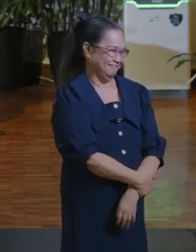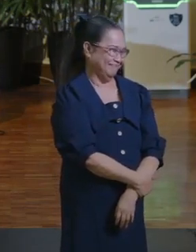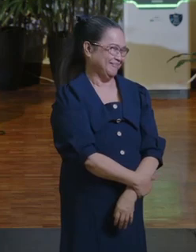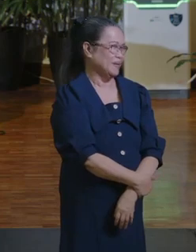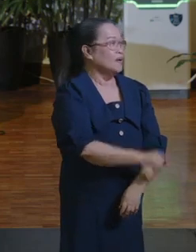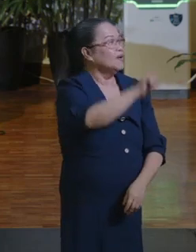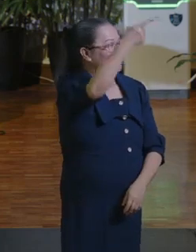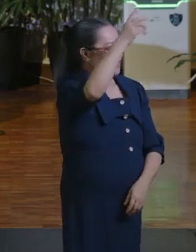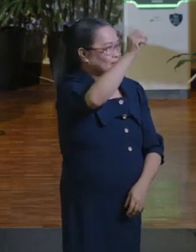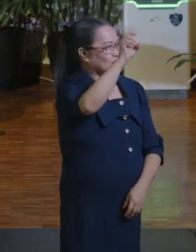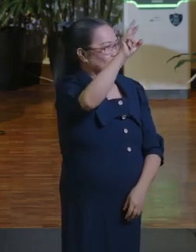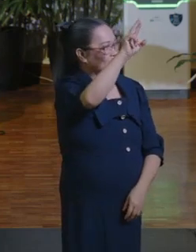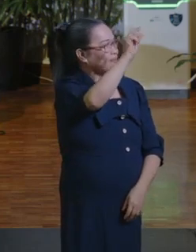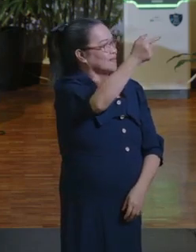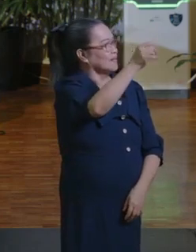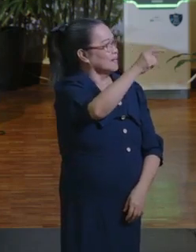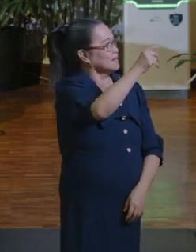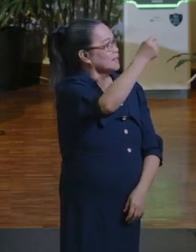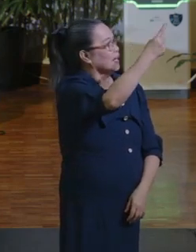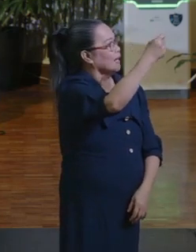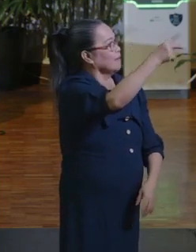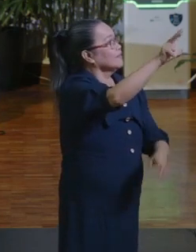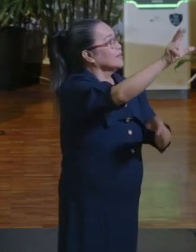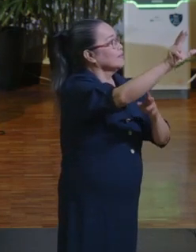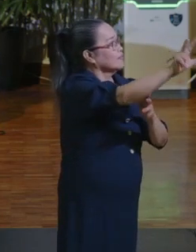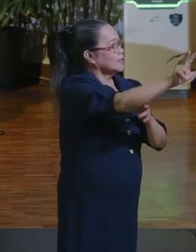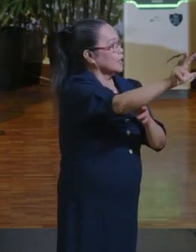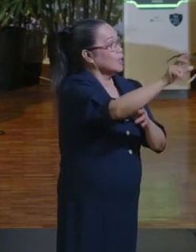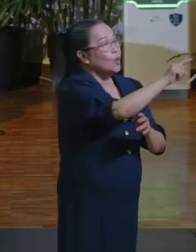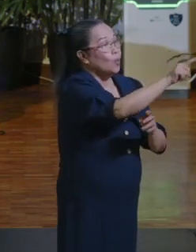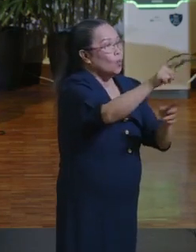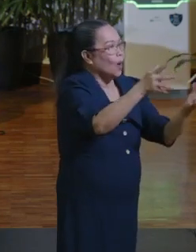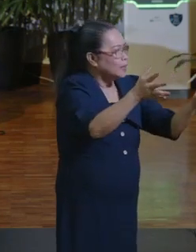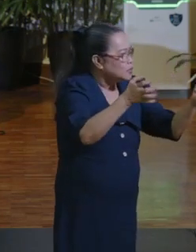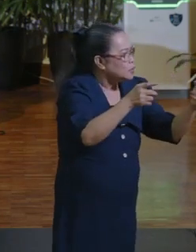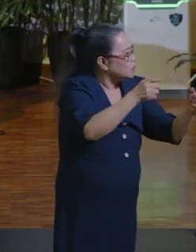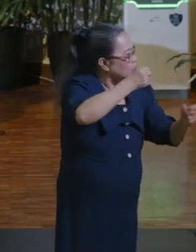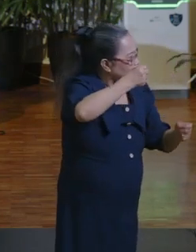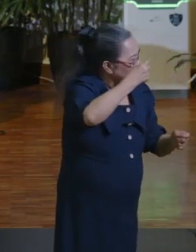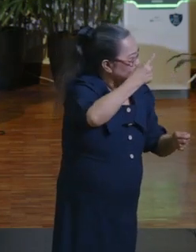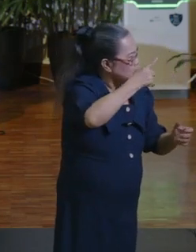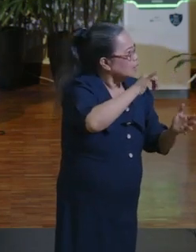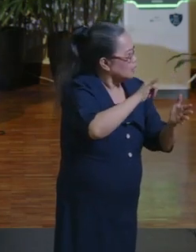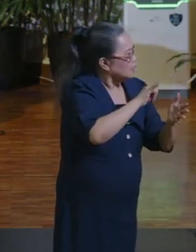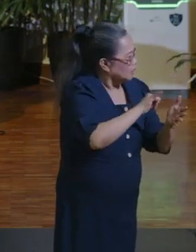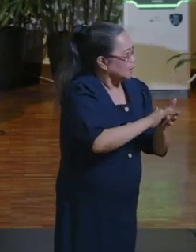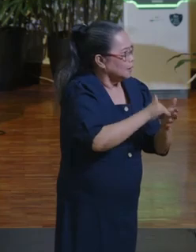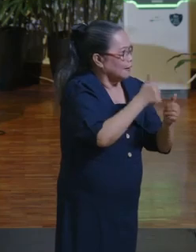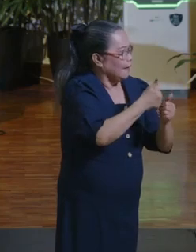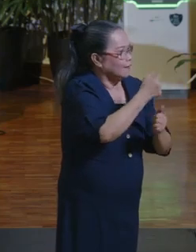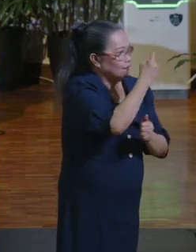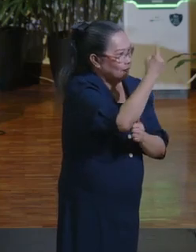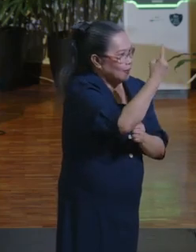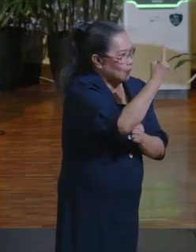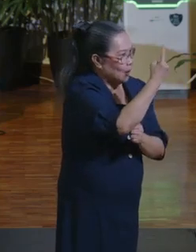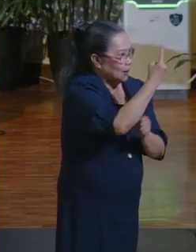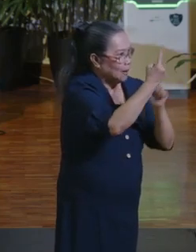1 Corinthians 11:3, but I want you to understand that the head of every man is